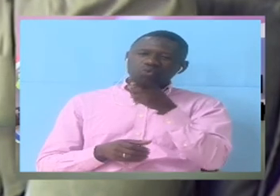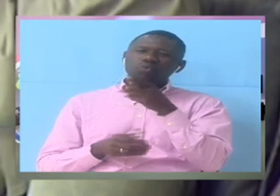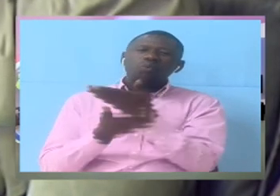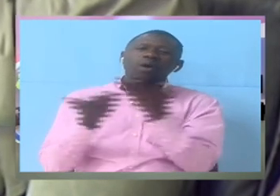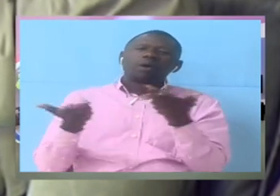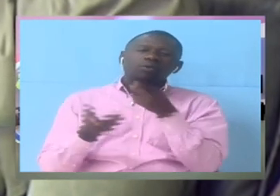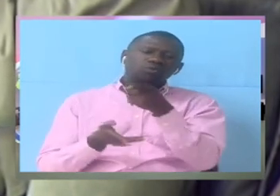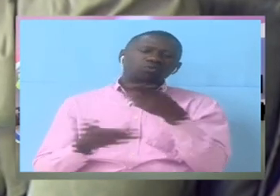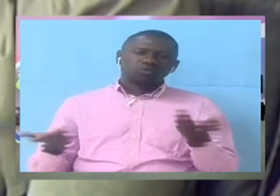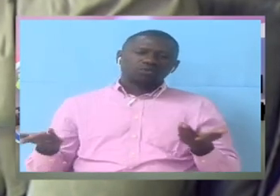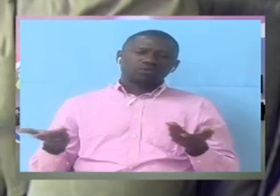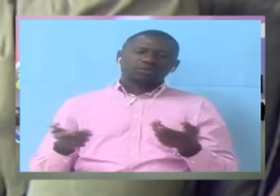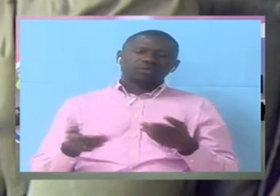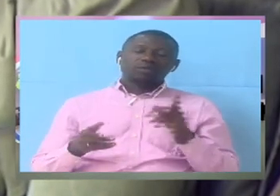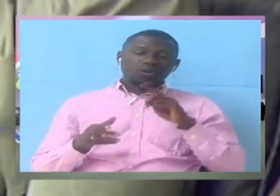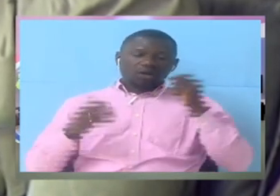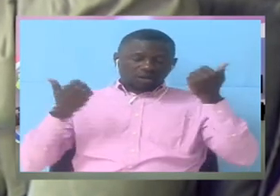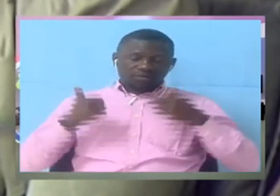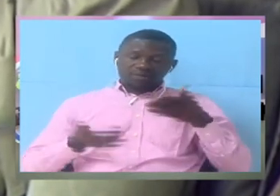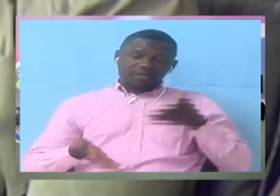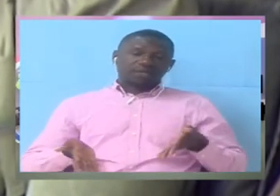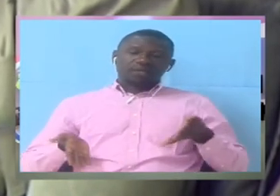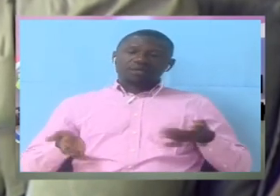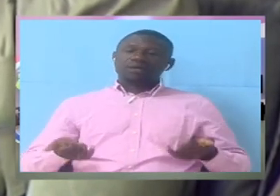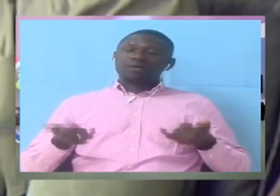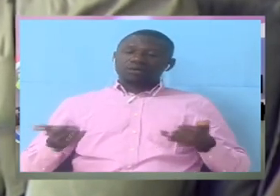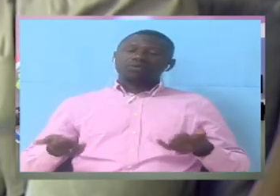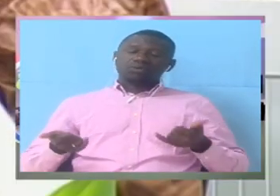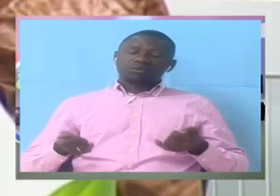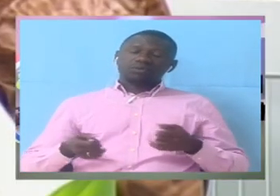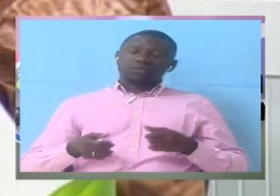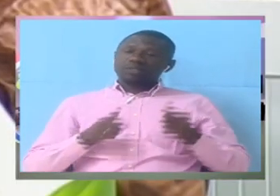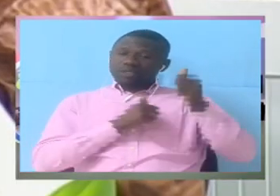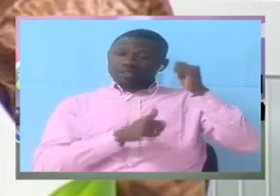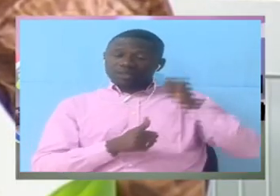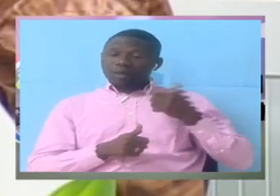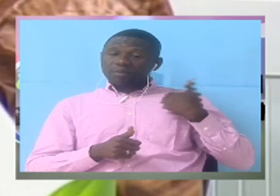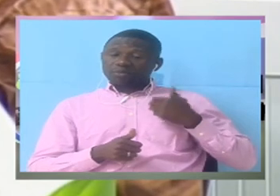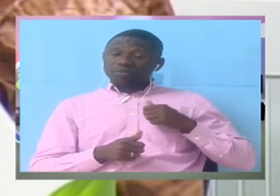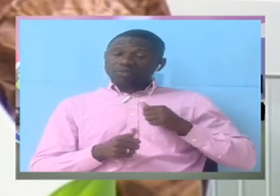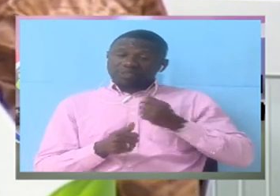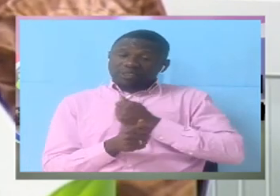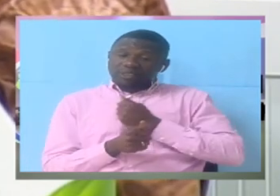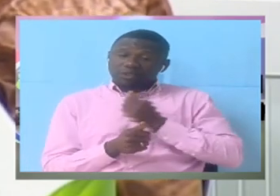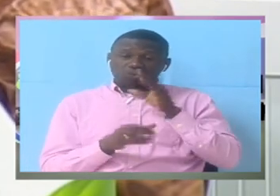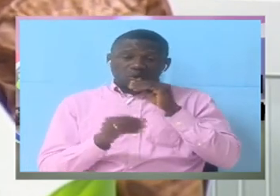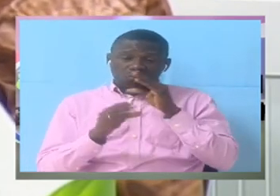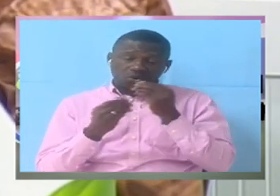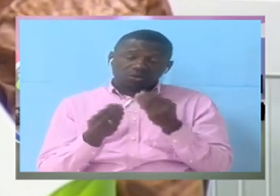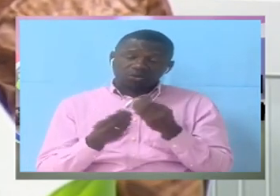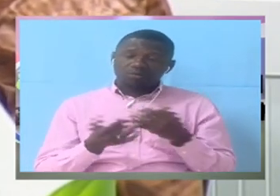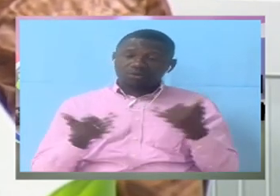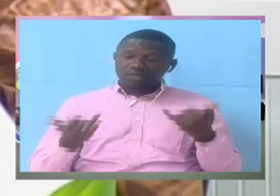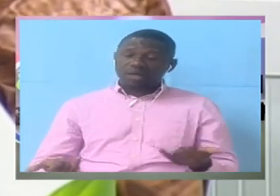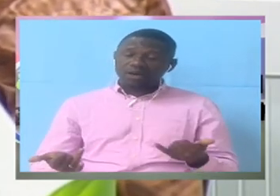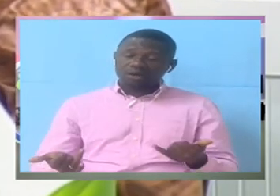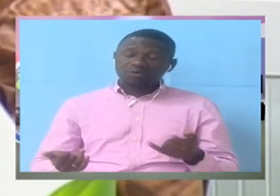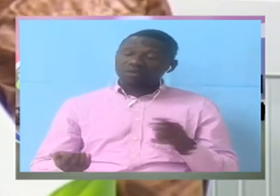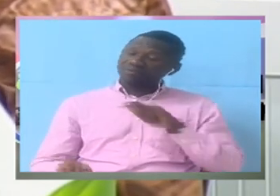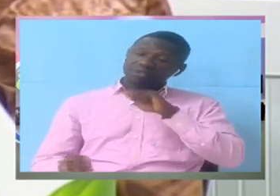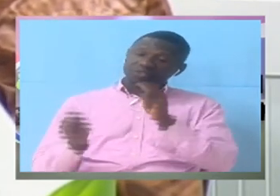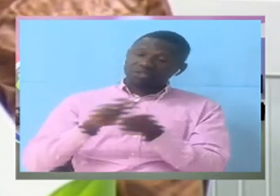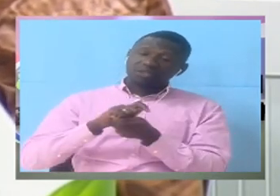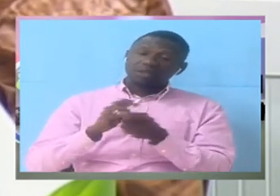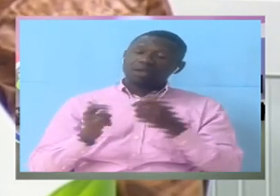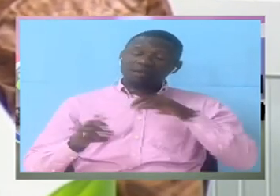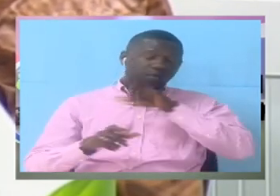were you? And that is what is happening here now. Yesterday, people were scared to speak. Today,